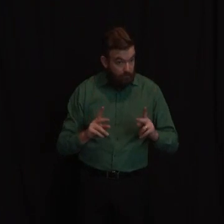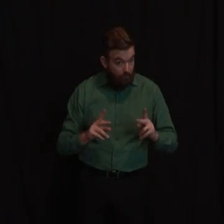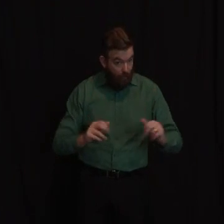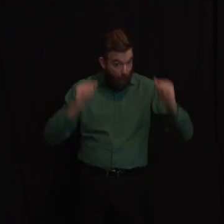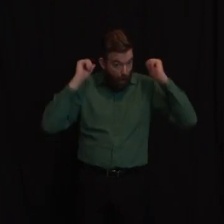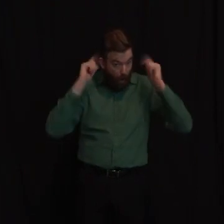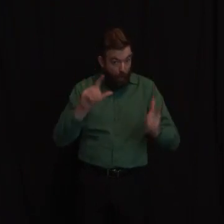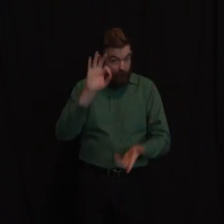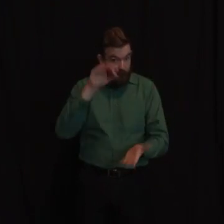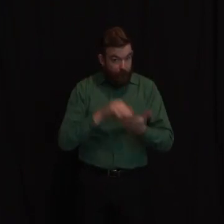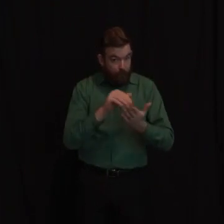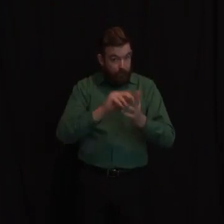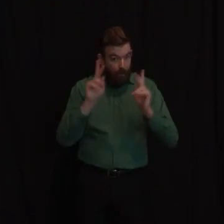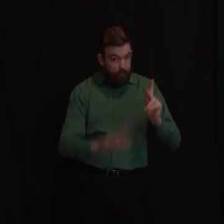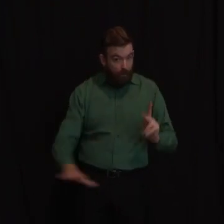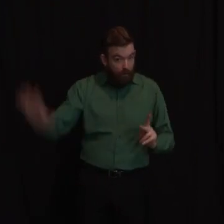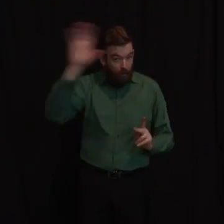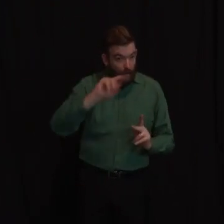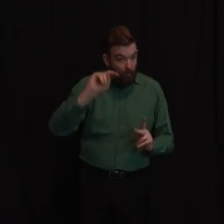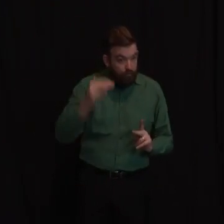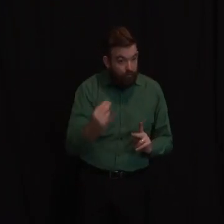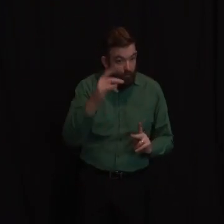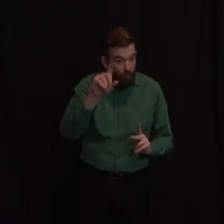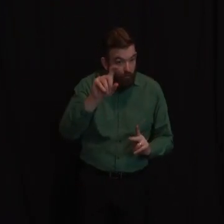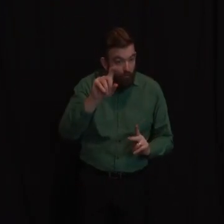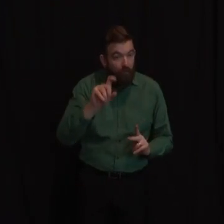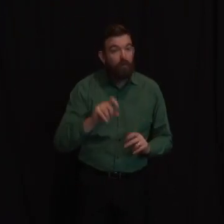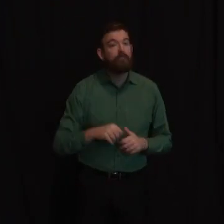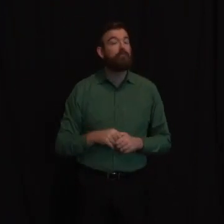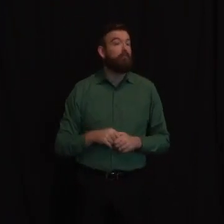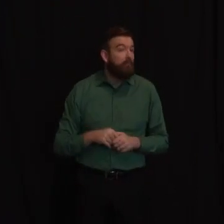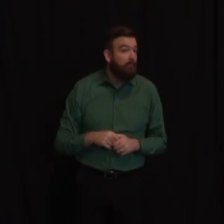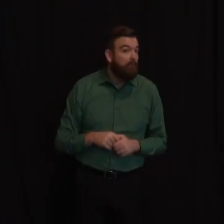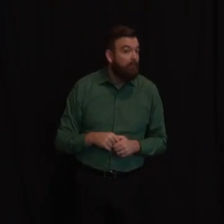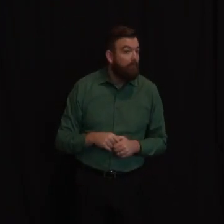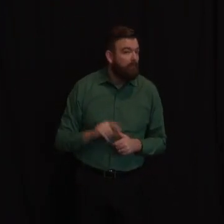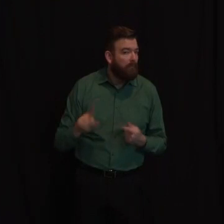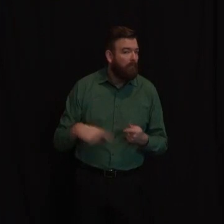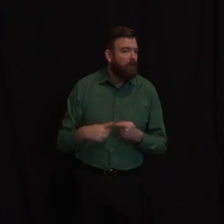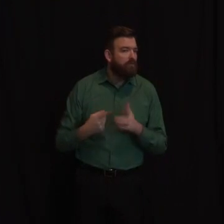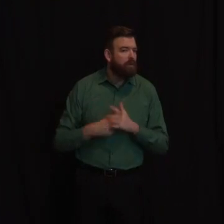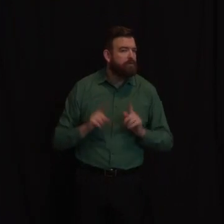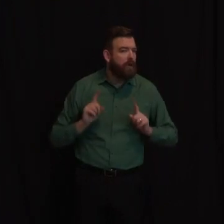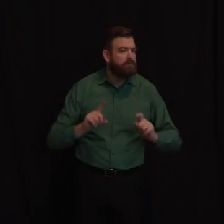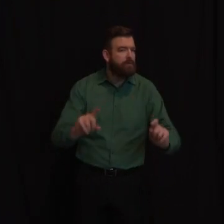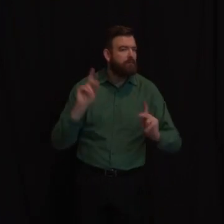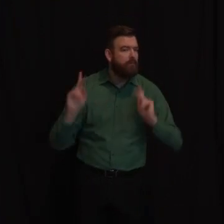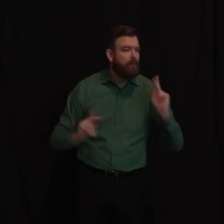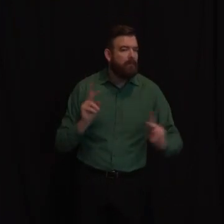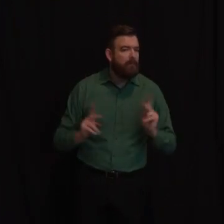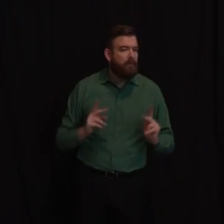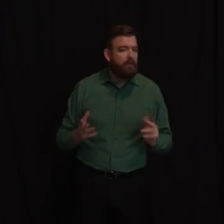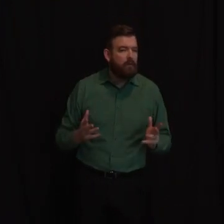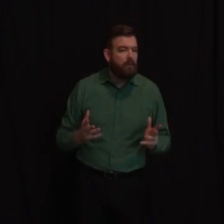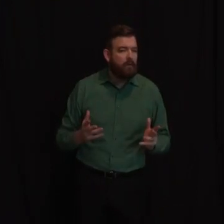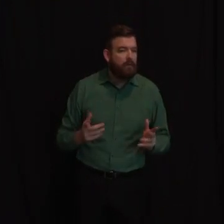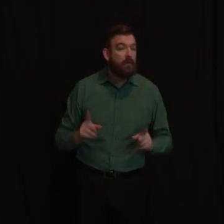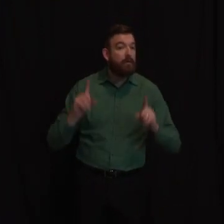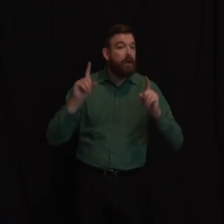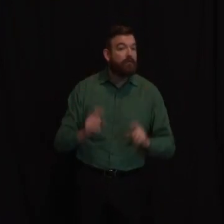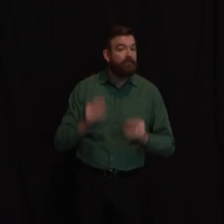what's a realistic timetable to start? And most important, what do you do with those testing data?